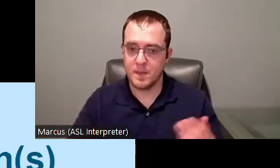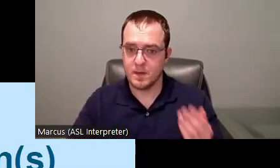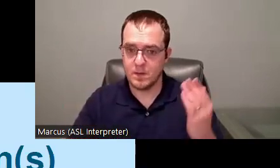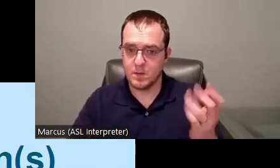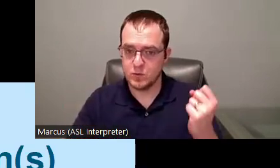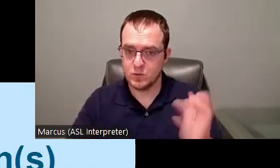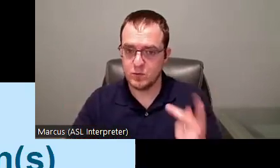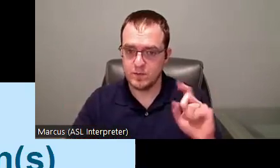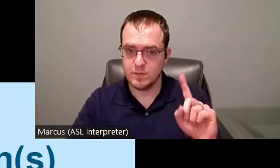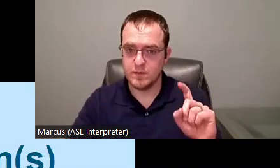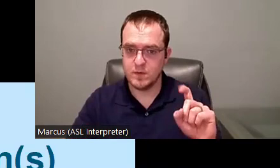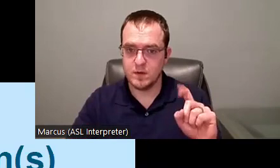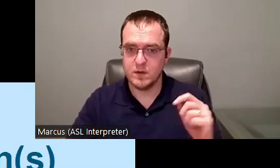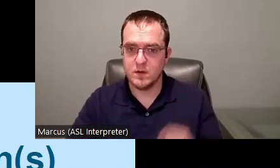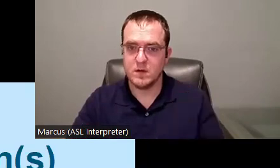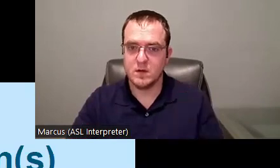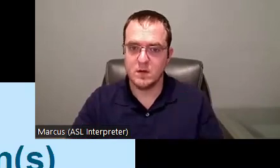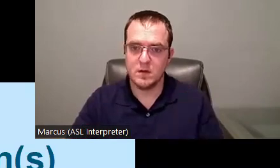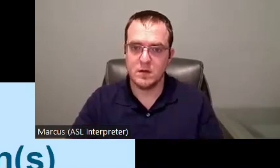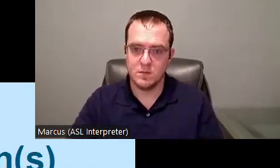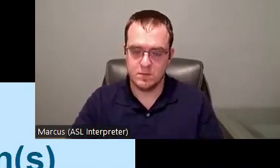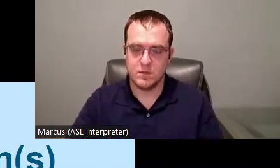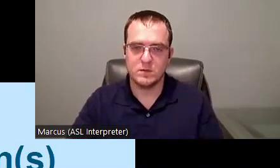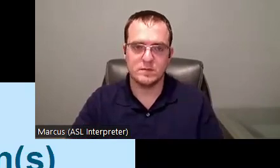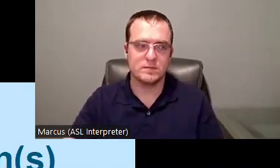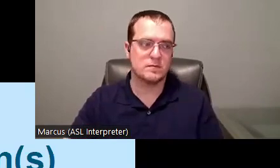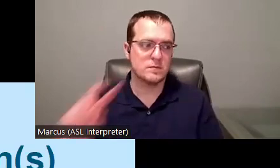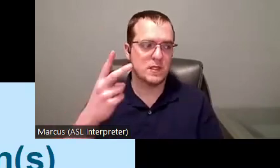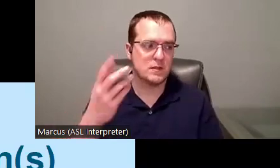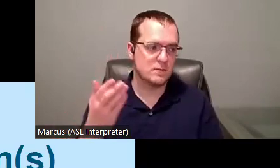approve? So move. Second.